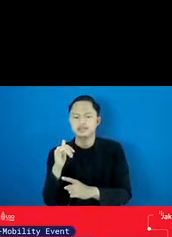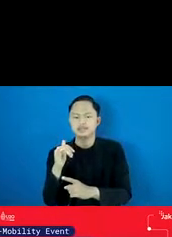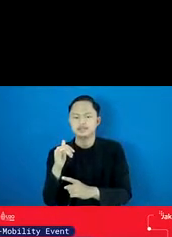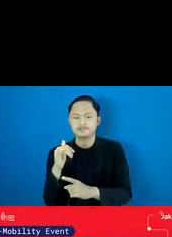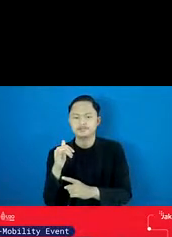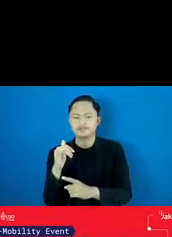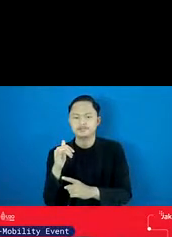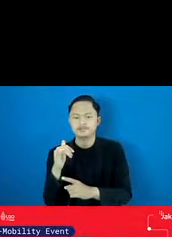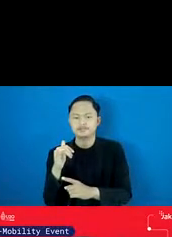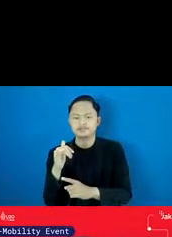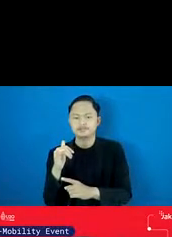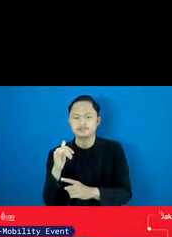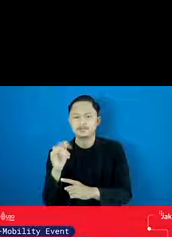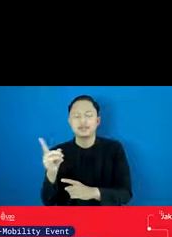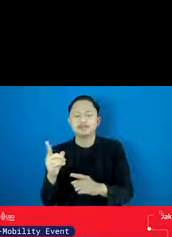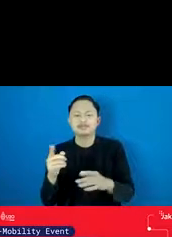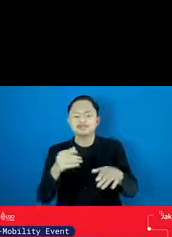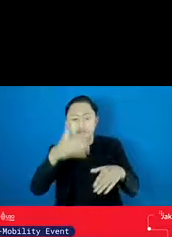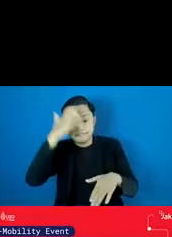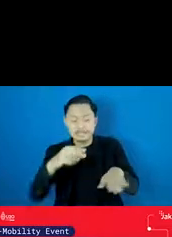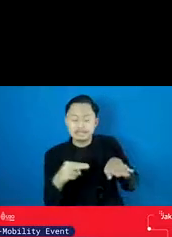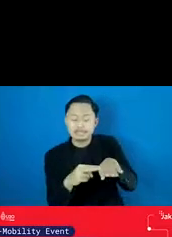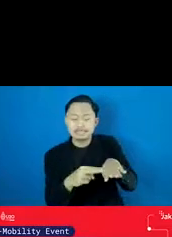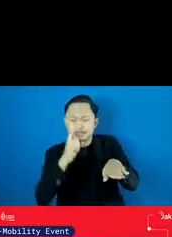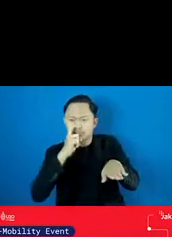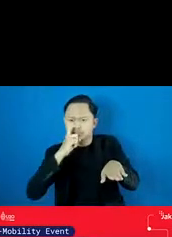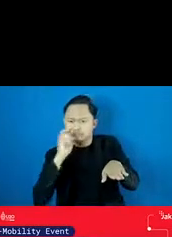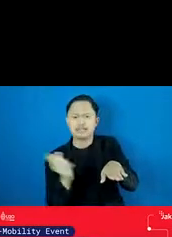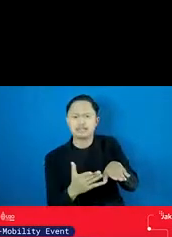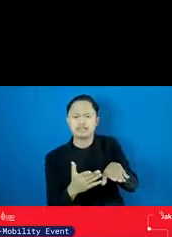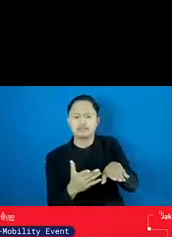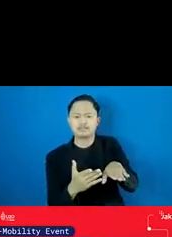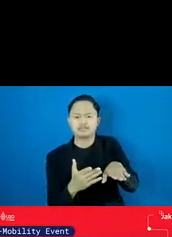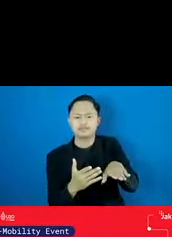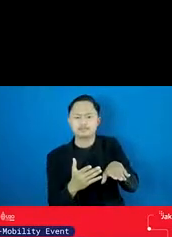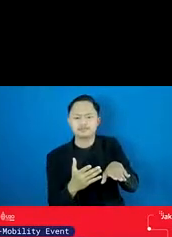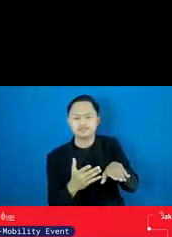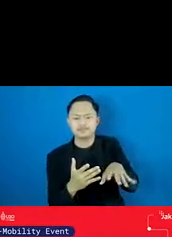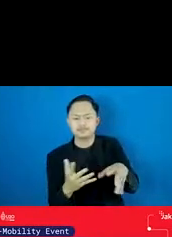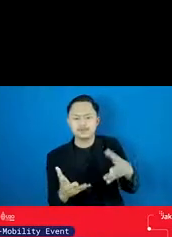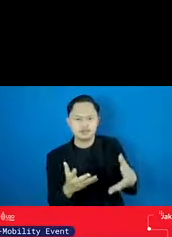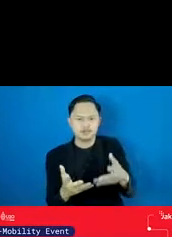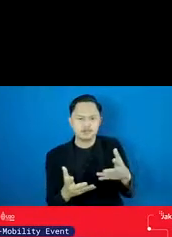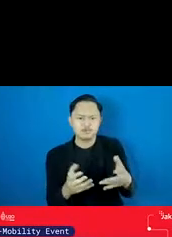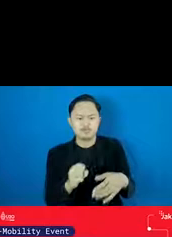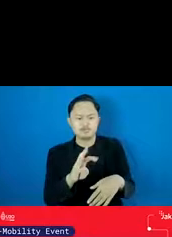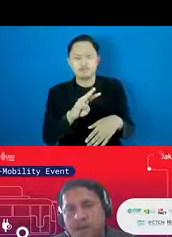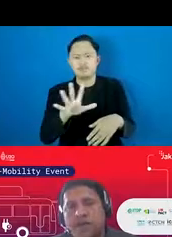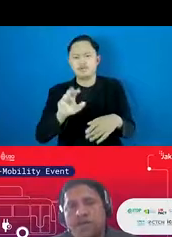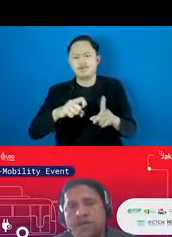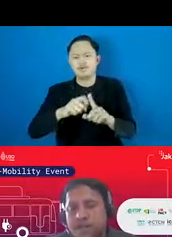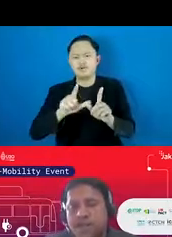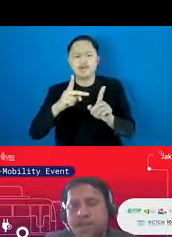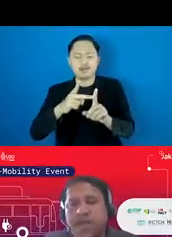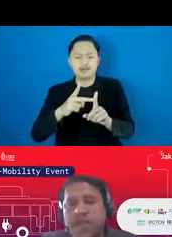is a first ever electric bus which has plied at an altitude of 14,000 feet sea level height. Nowhere